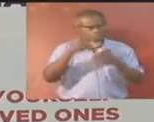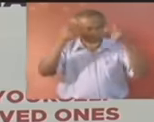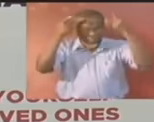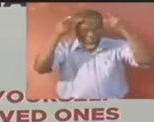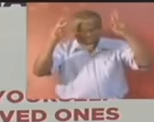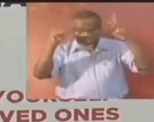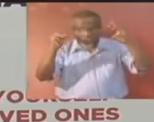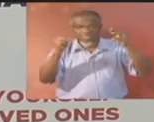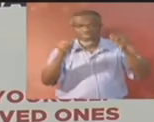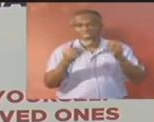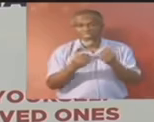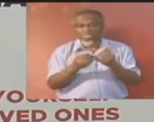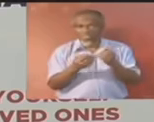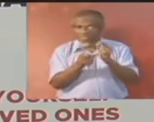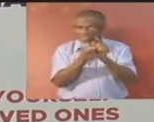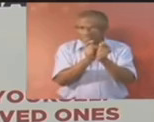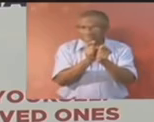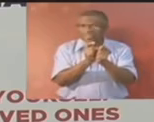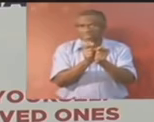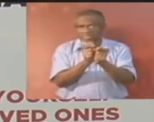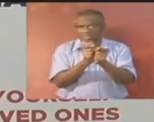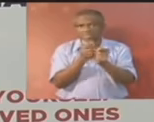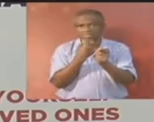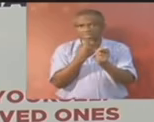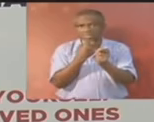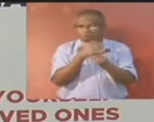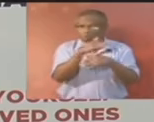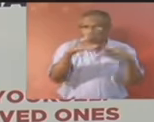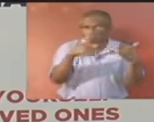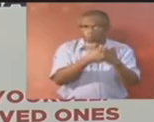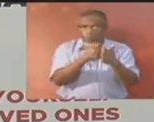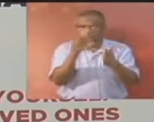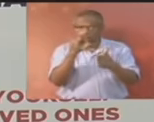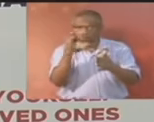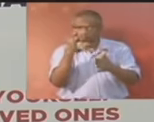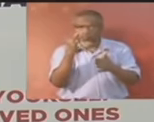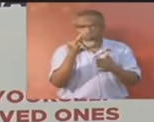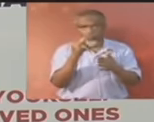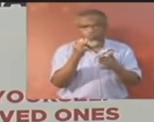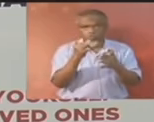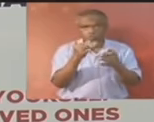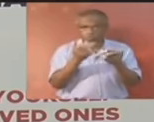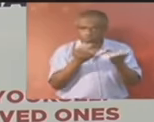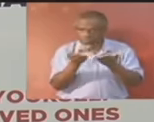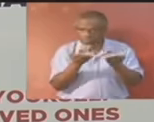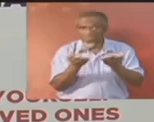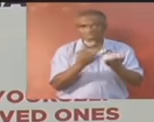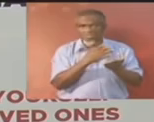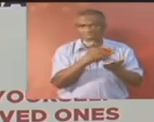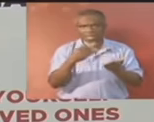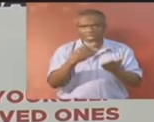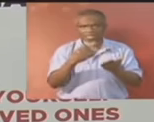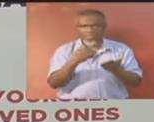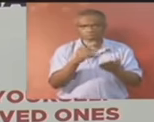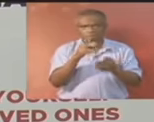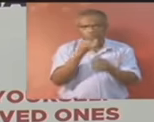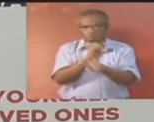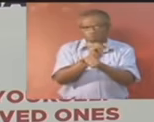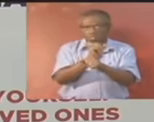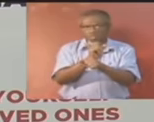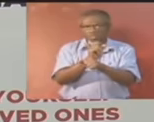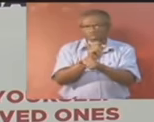Minister amended that all food services and non-essential retail businesses, and here we were speaking about